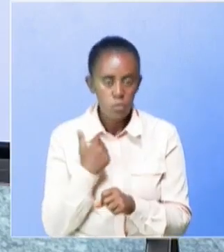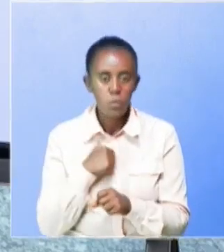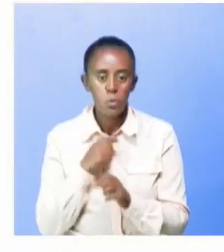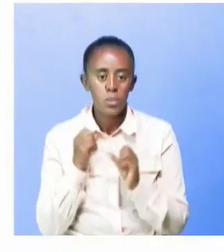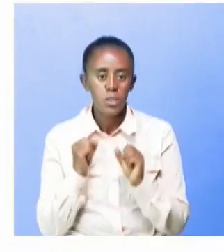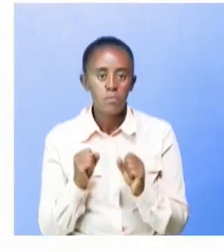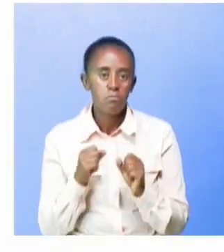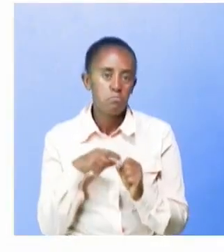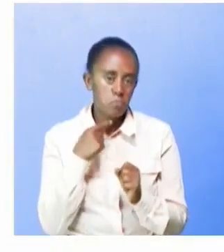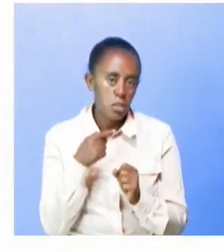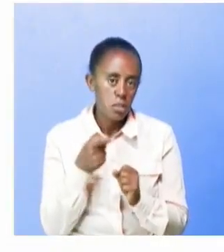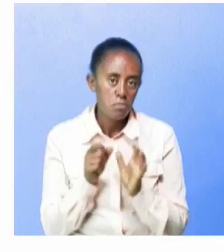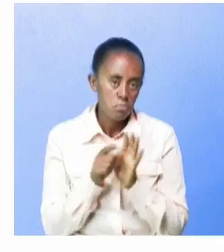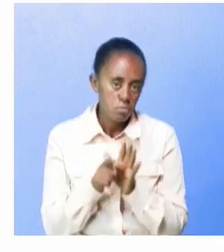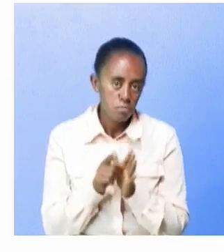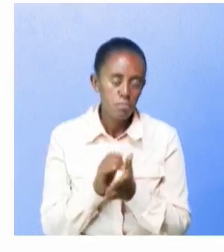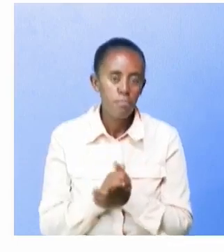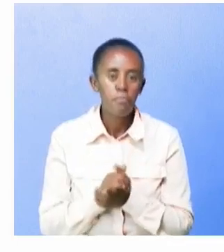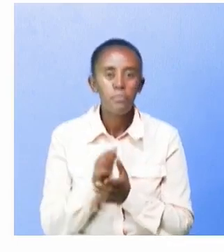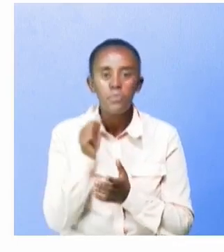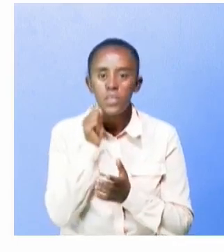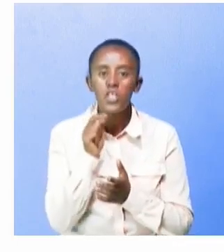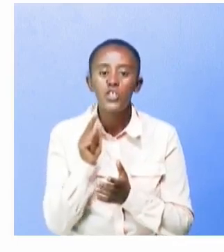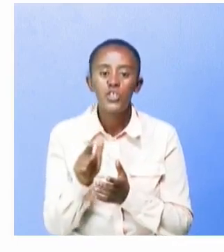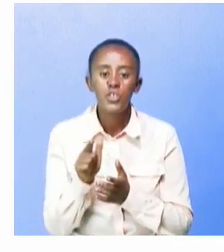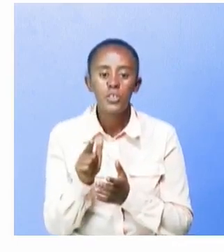for example, she